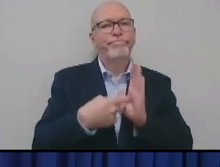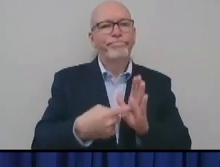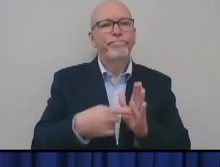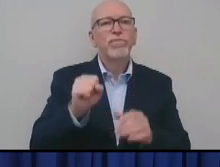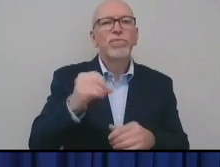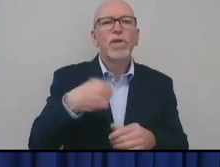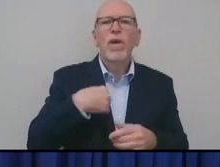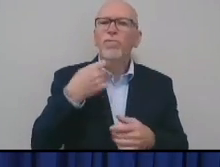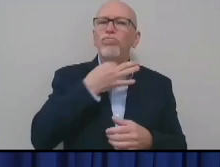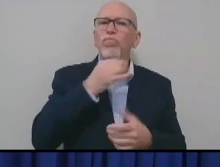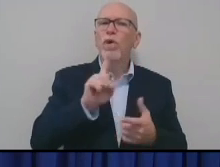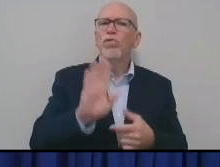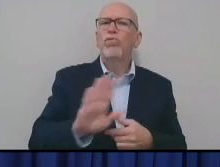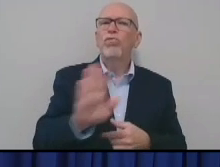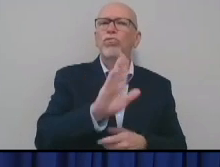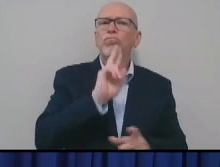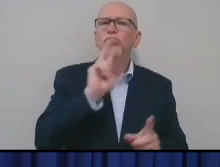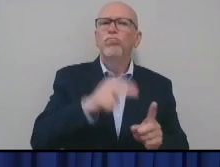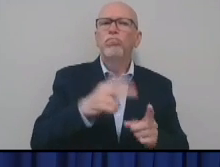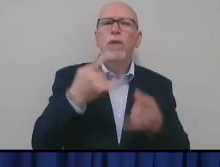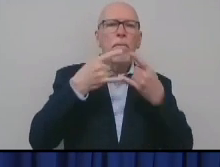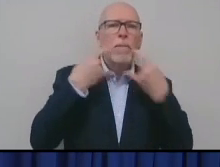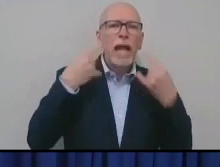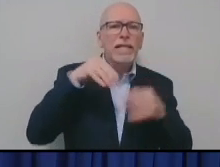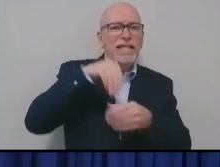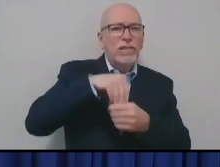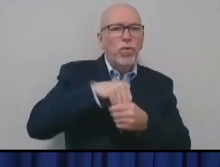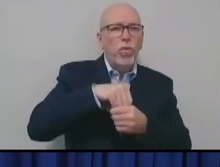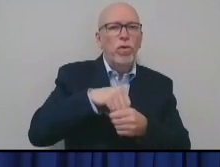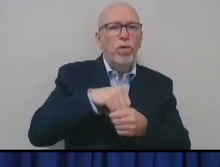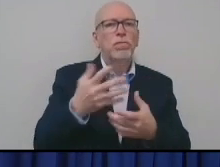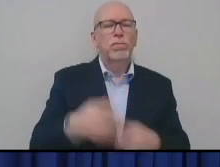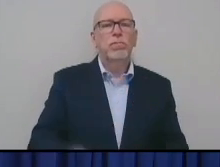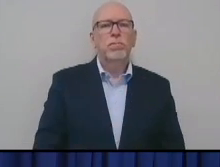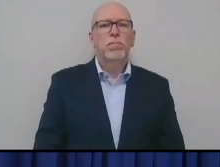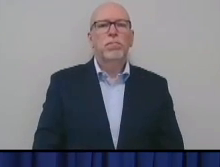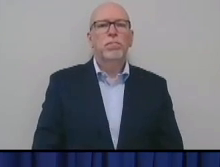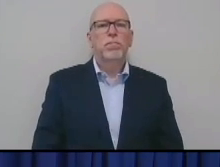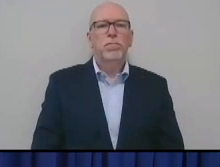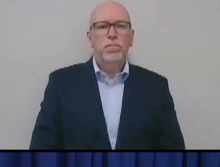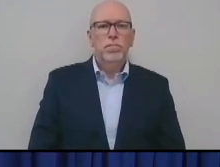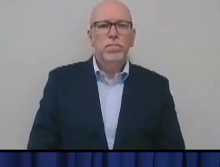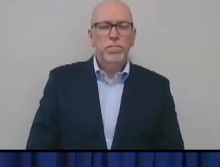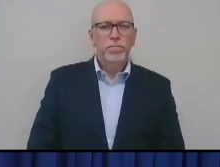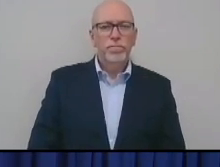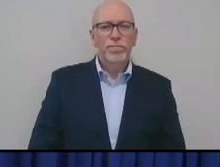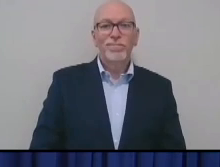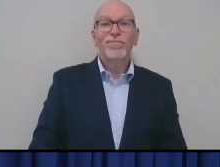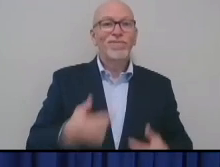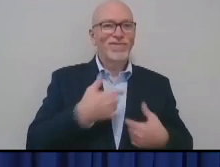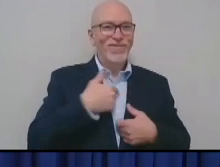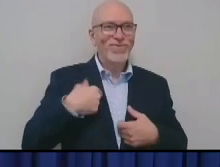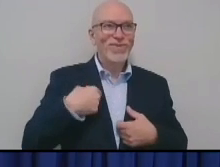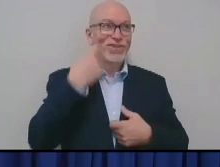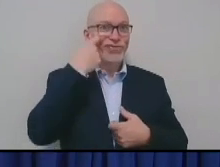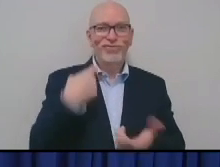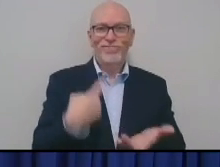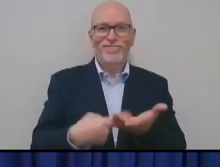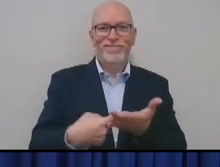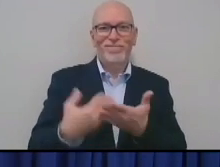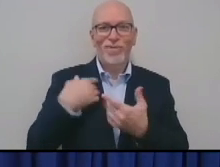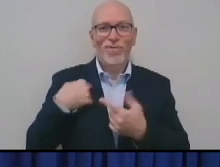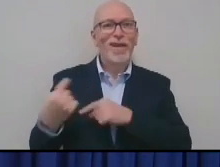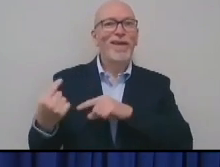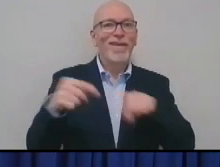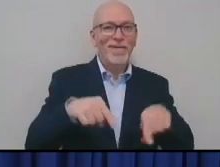guys stand as far as masking indoors in particular. So we just had this discussion before we came over here. And,